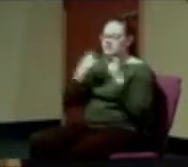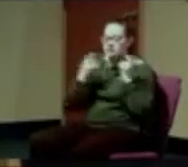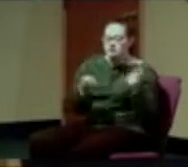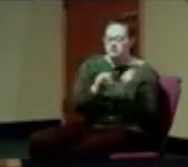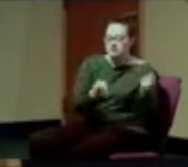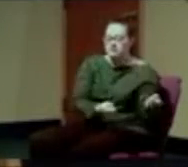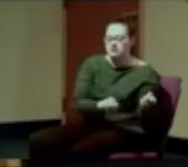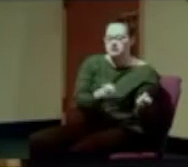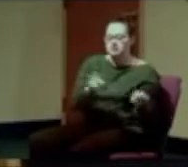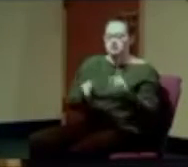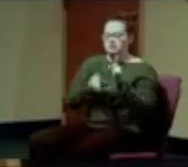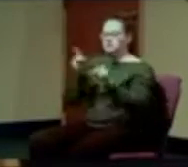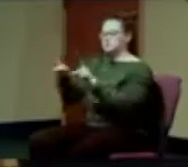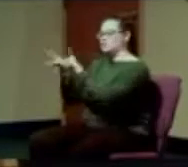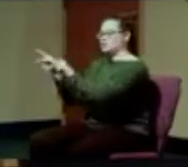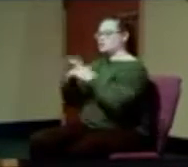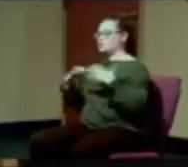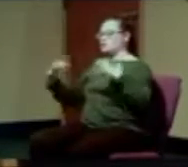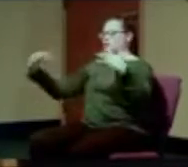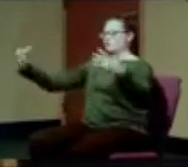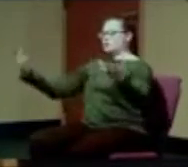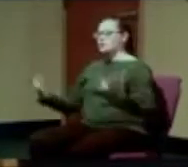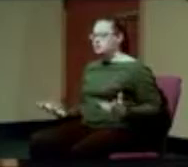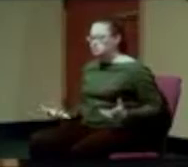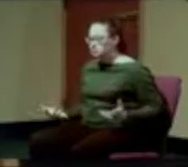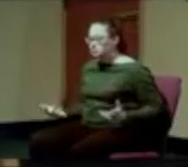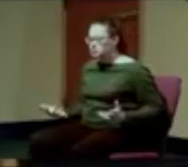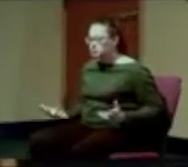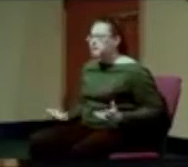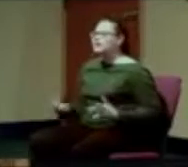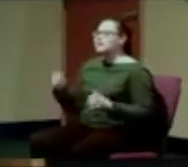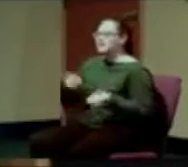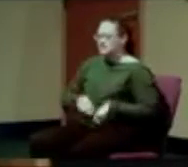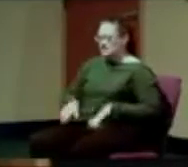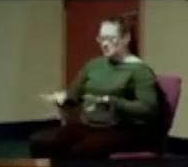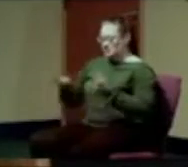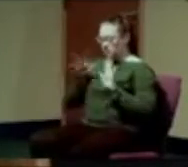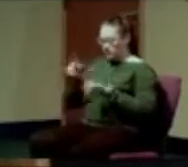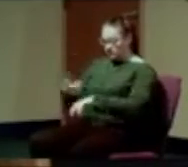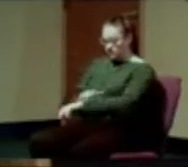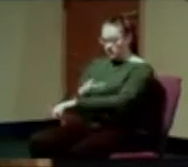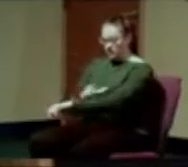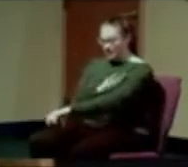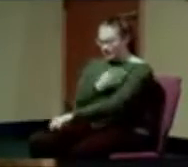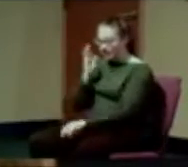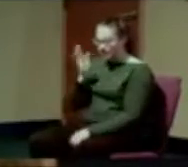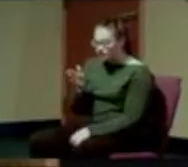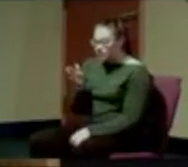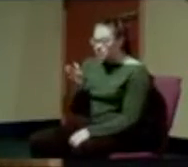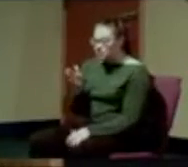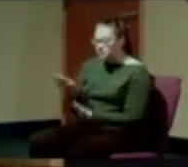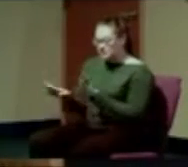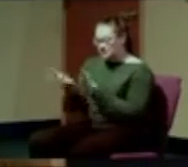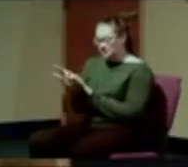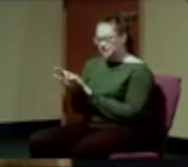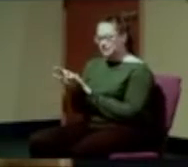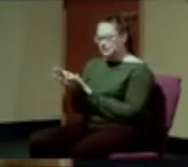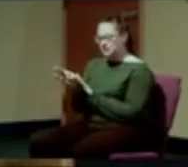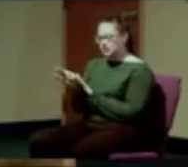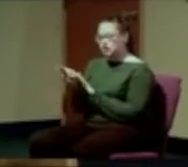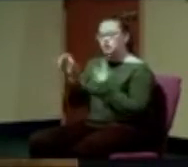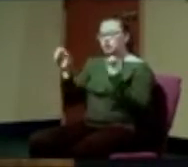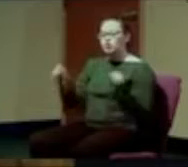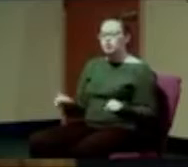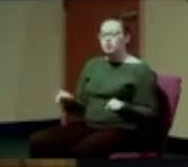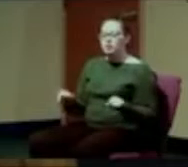been selected to be the sacrificial lamb. And when the sacrificial lamb has been selected and enters the scene, you can remove